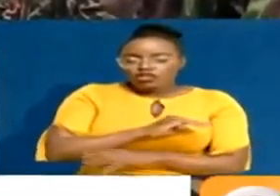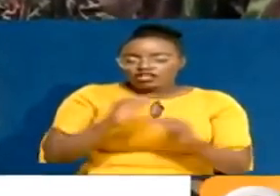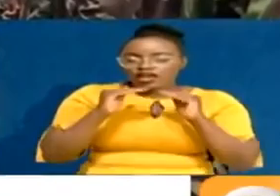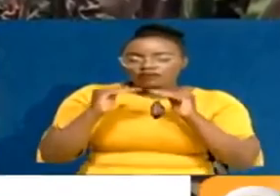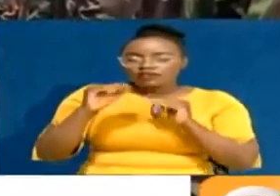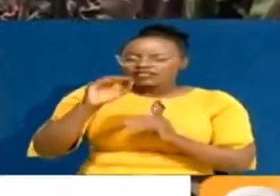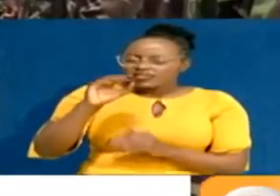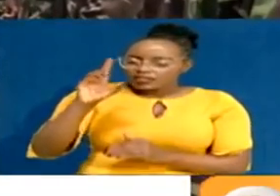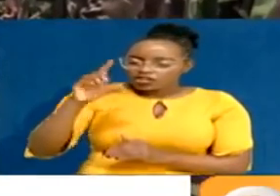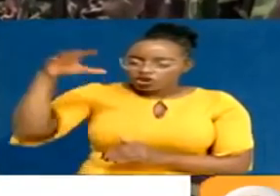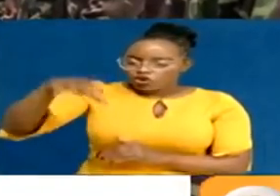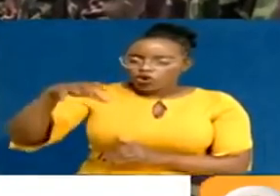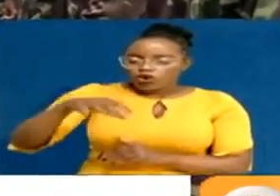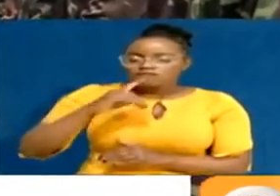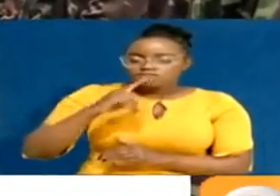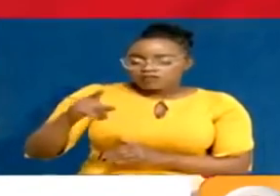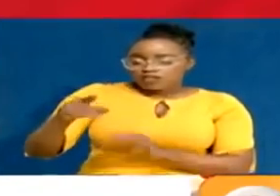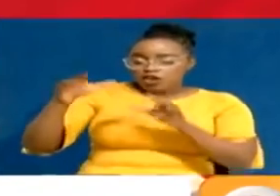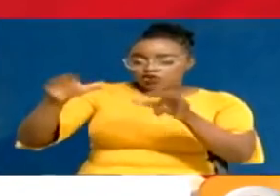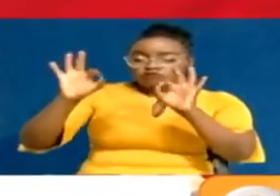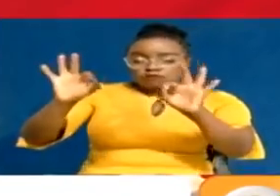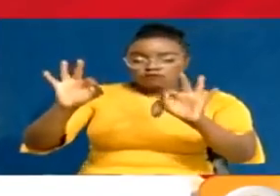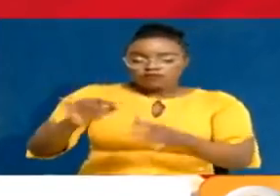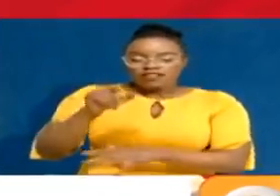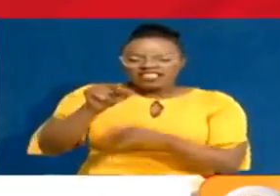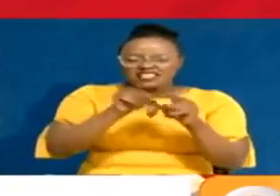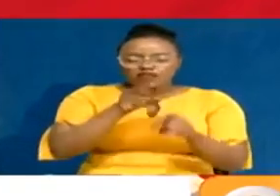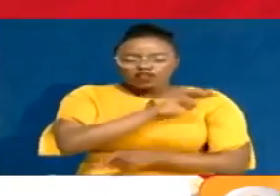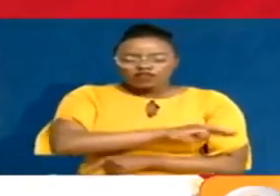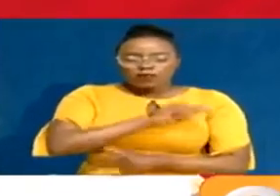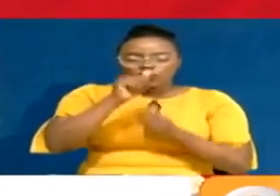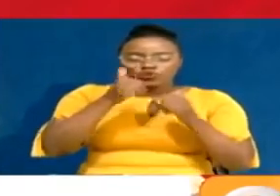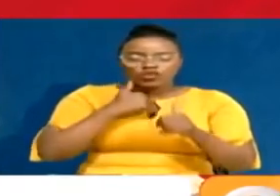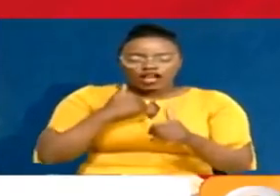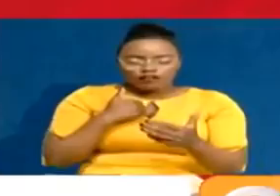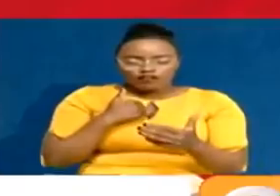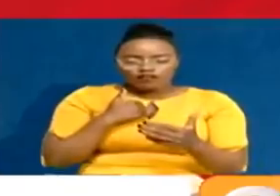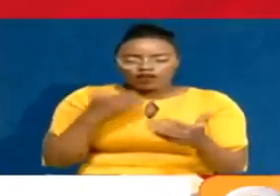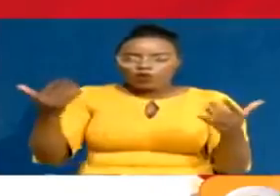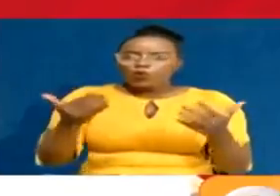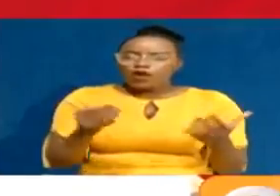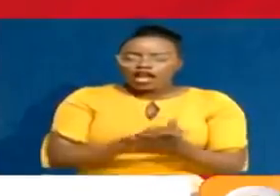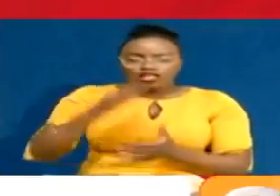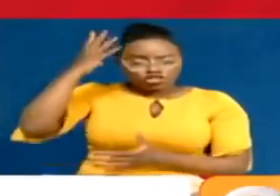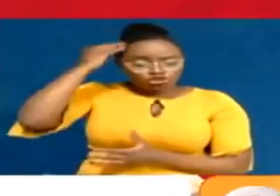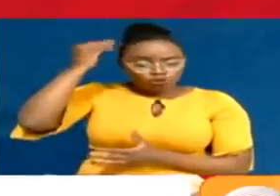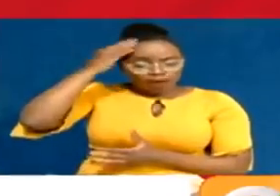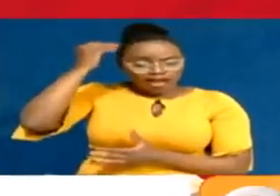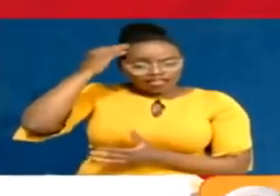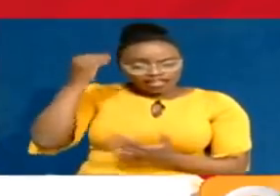MONUSCO, Kibochi expressed faith in the brigade. Hii ni kama mission ambaye tuko naye huko